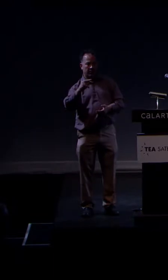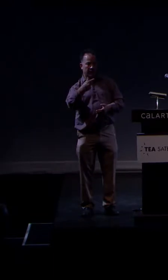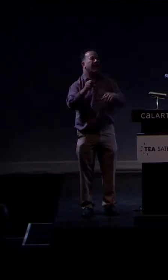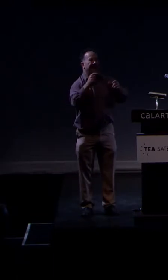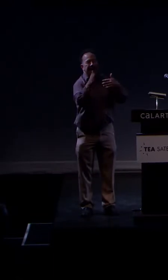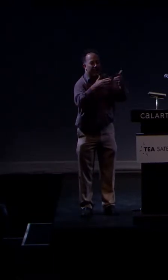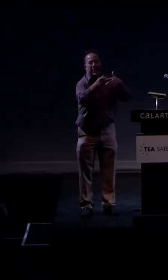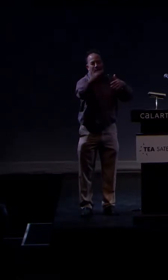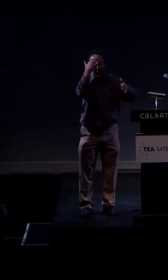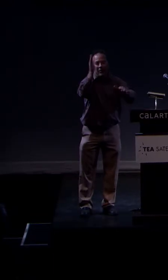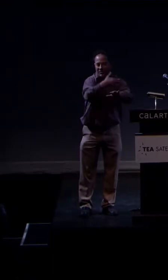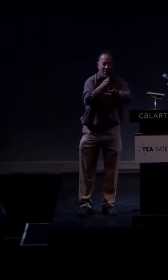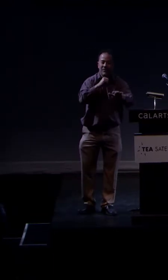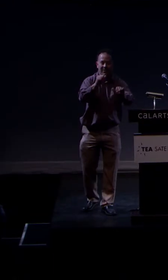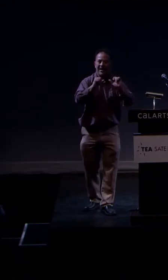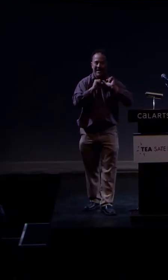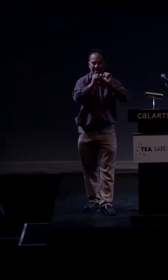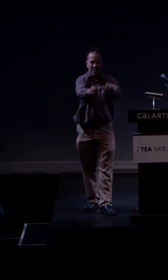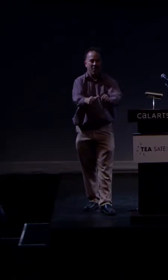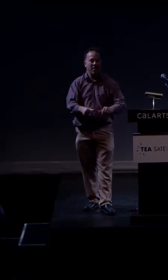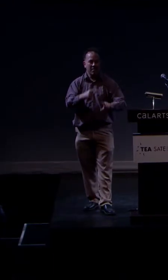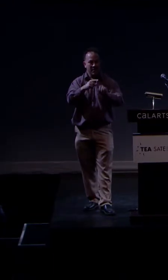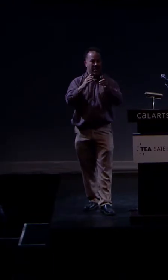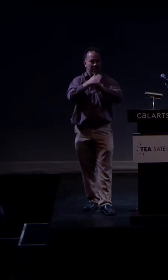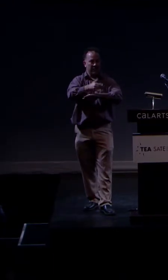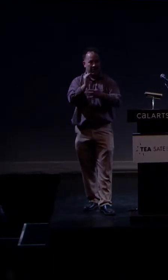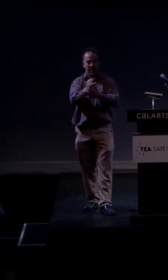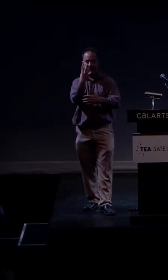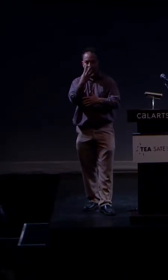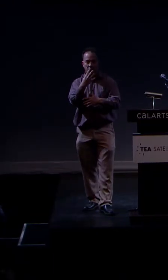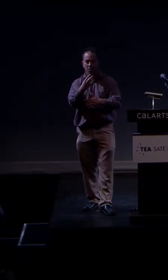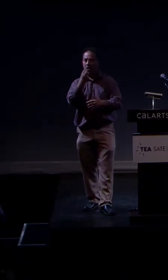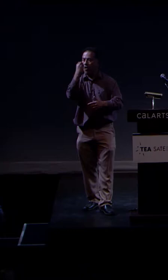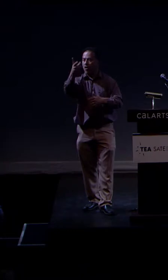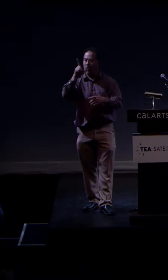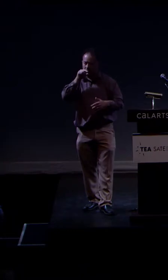Anyway, you know the song, so I'm not going to keep going. What comes after that? Four calling birds.